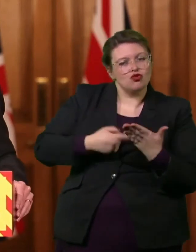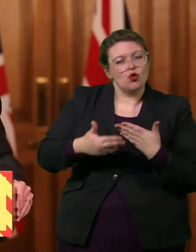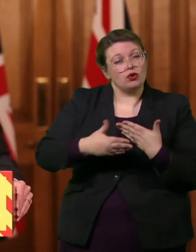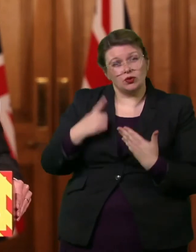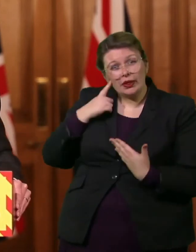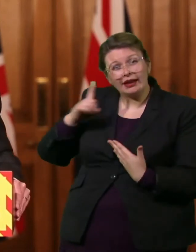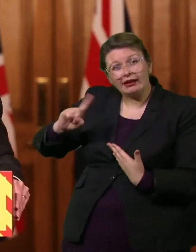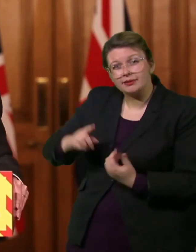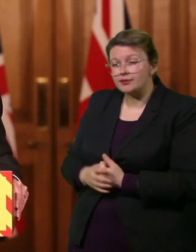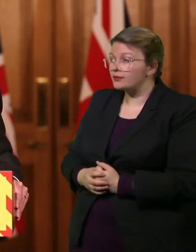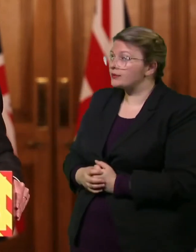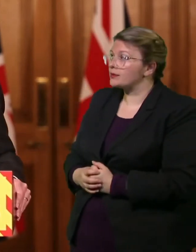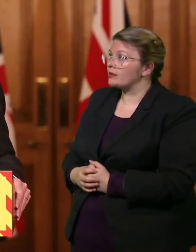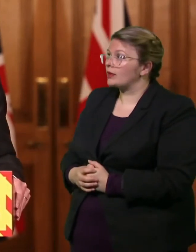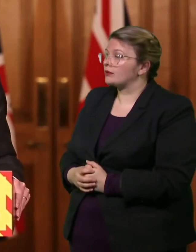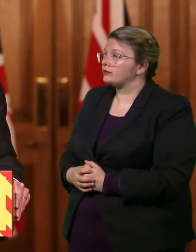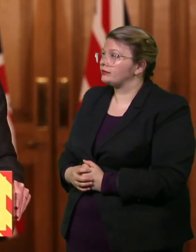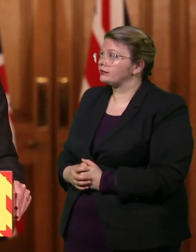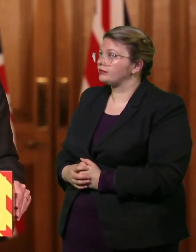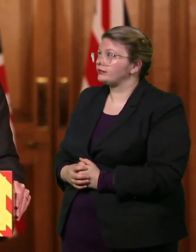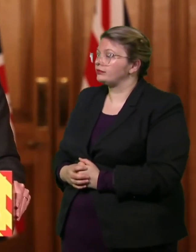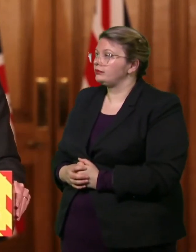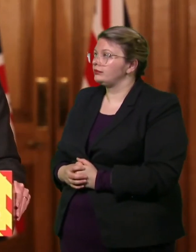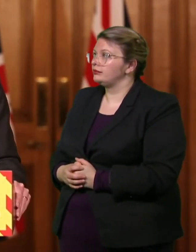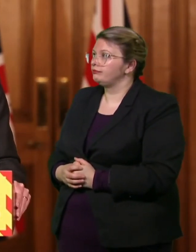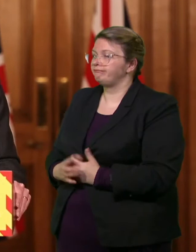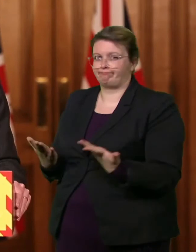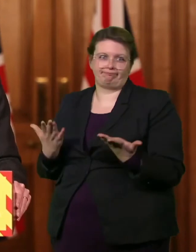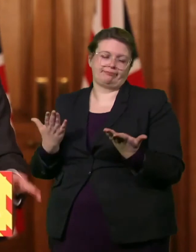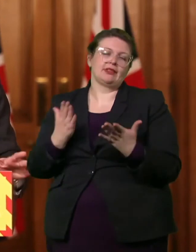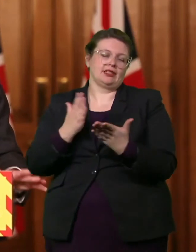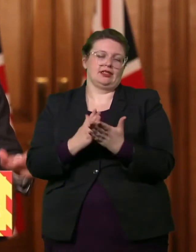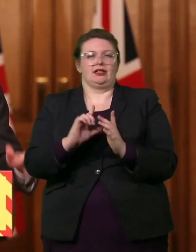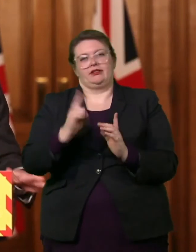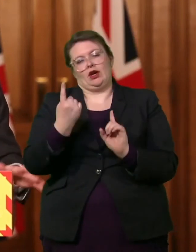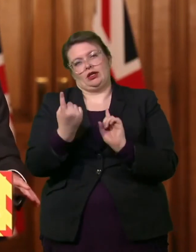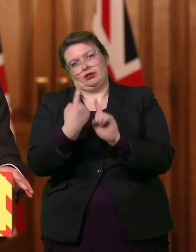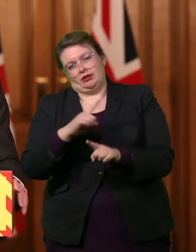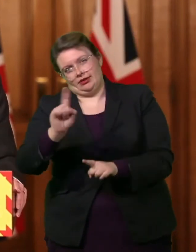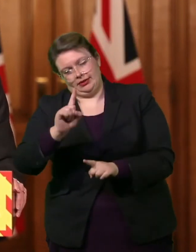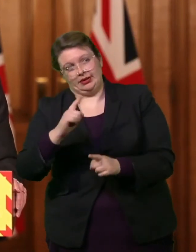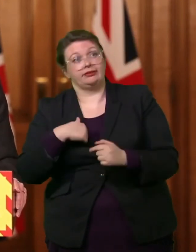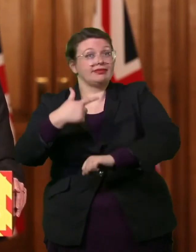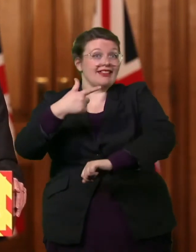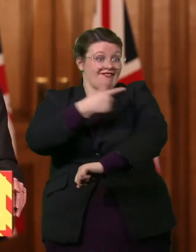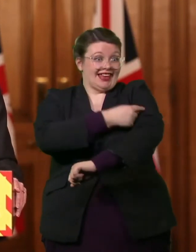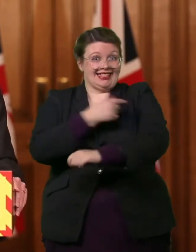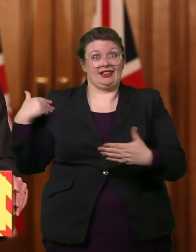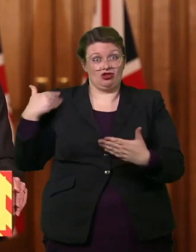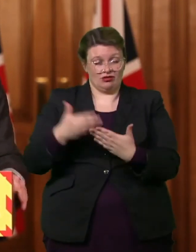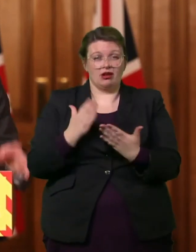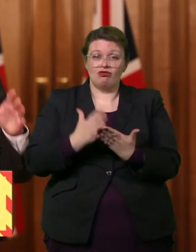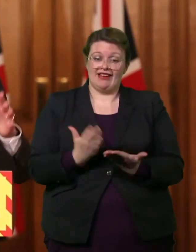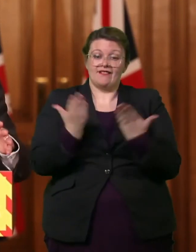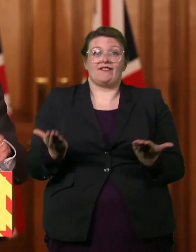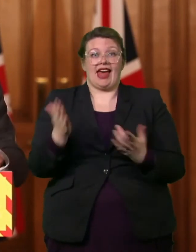in. But one of the brilliant things about this vaccination programme is how it has been equal and fair UK-wide. And the North East has